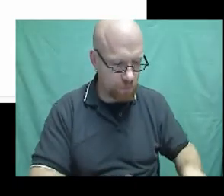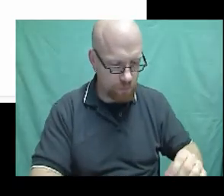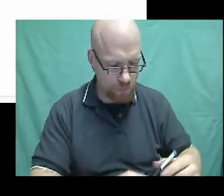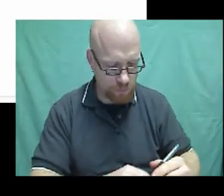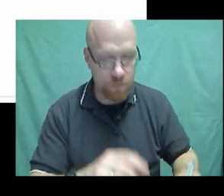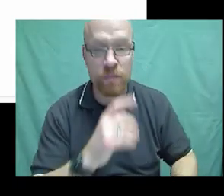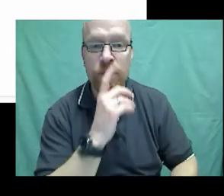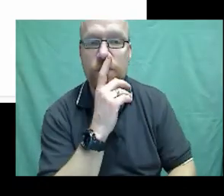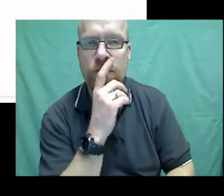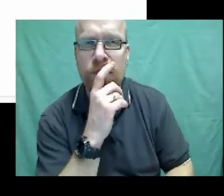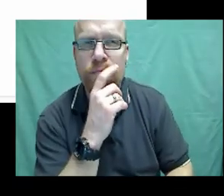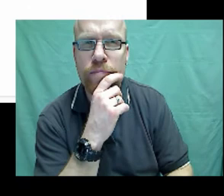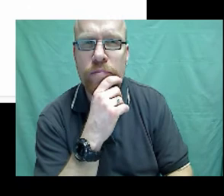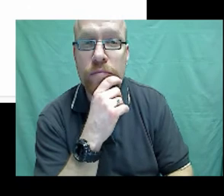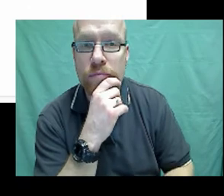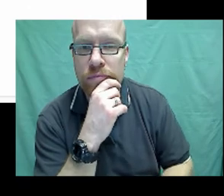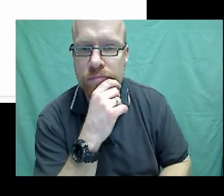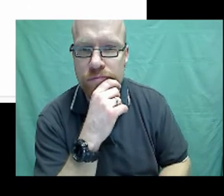Okay?